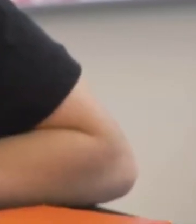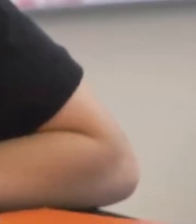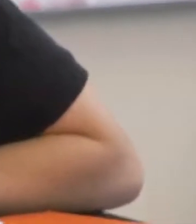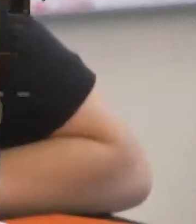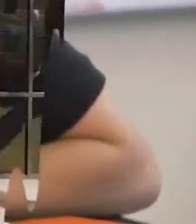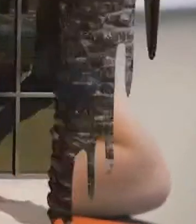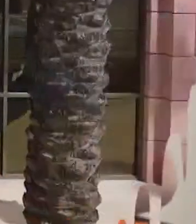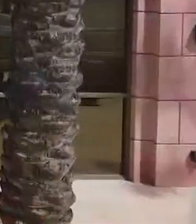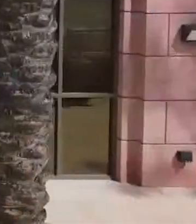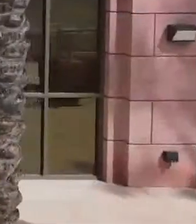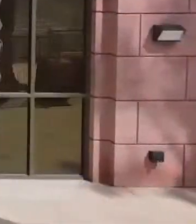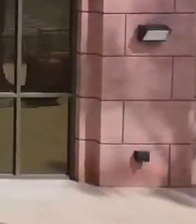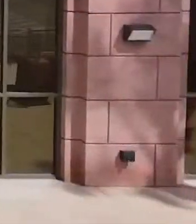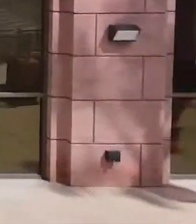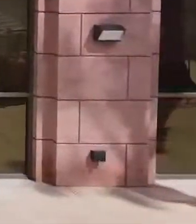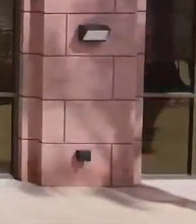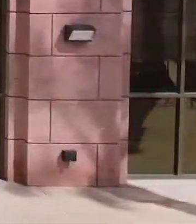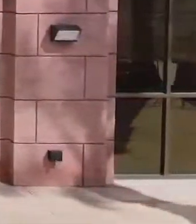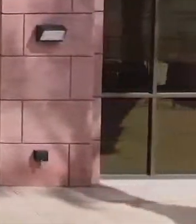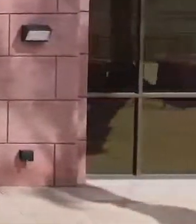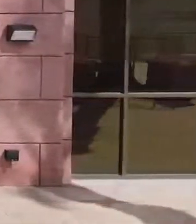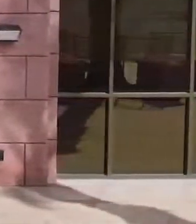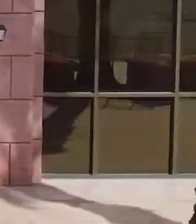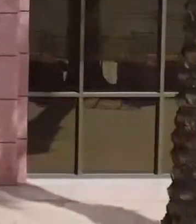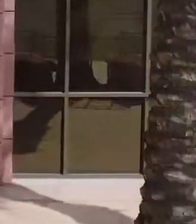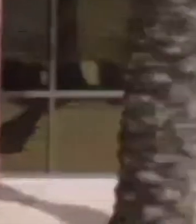right here in Clark County.